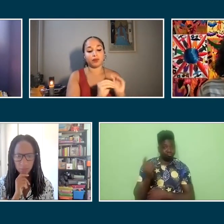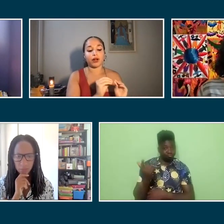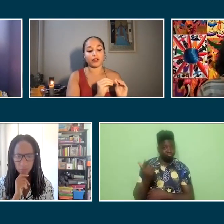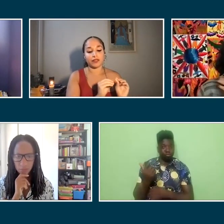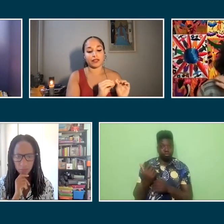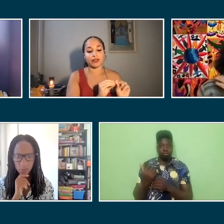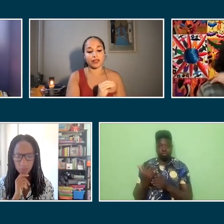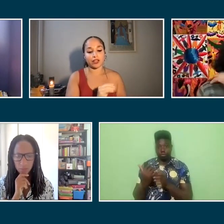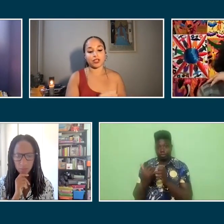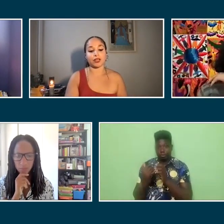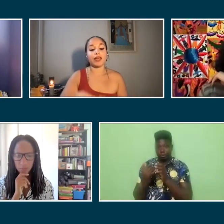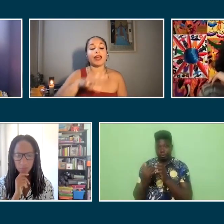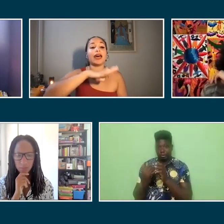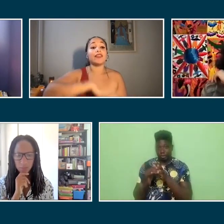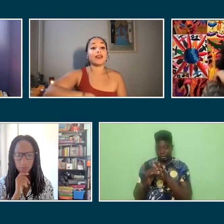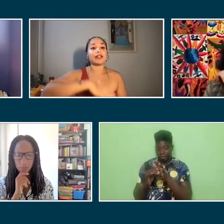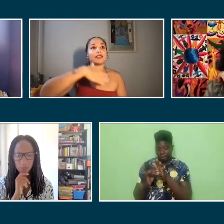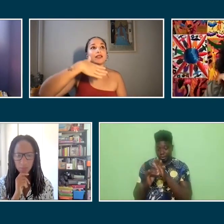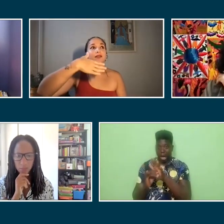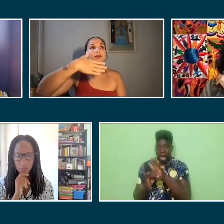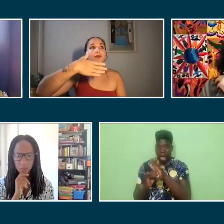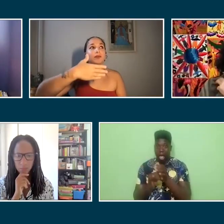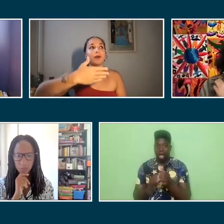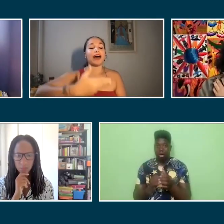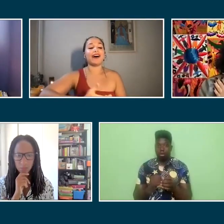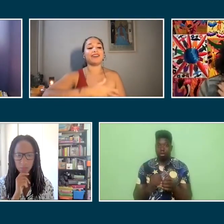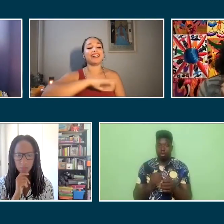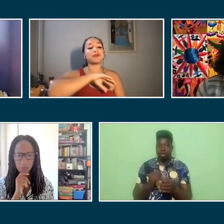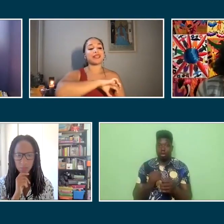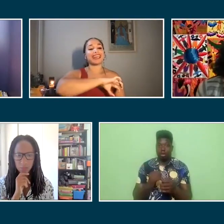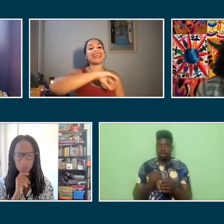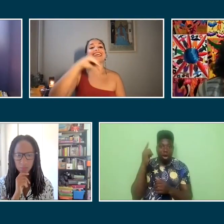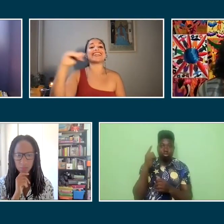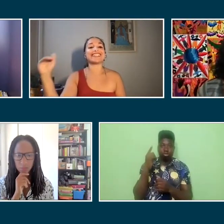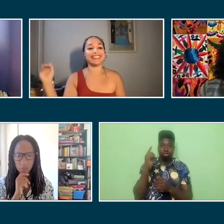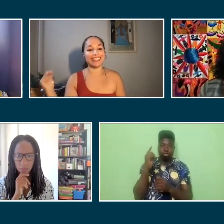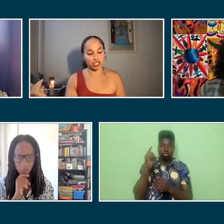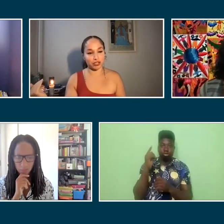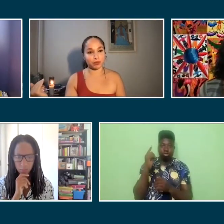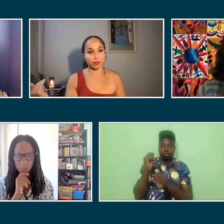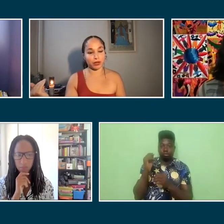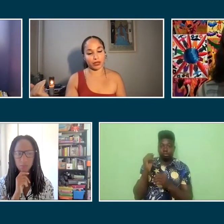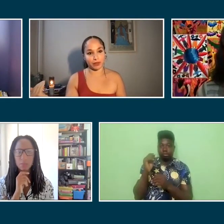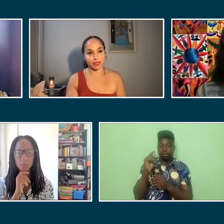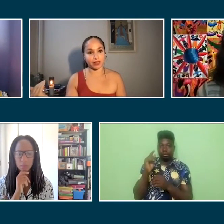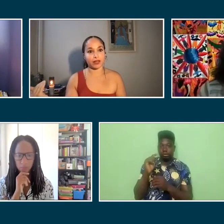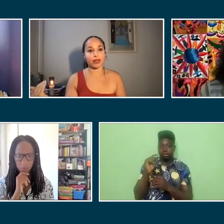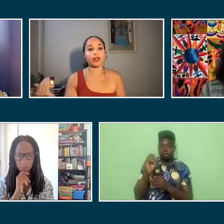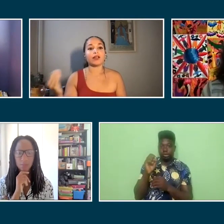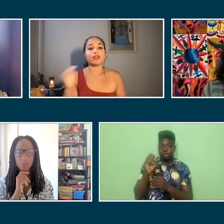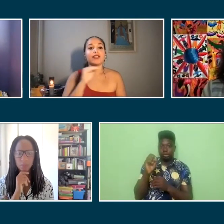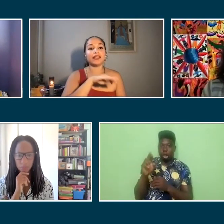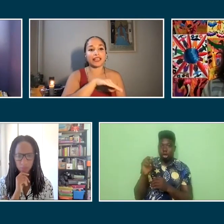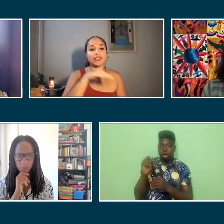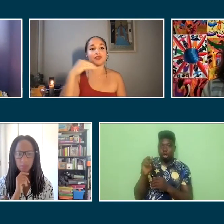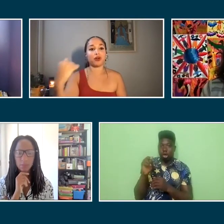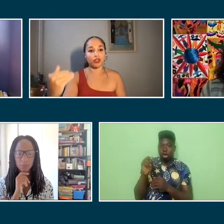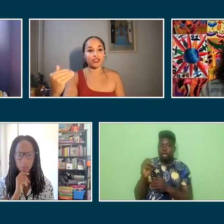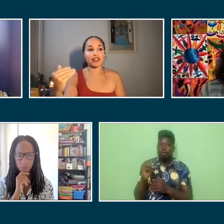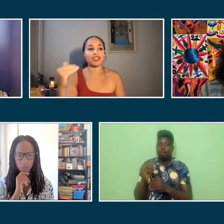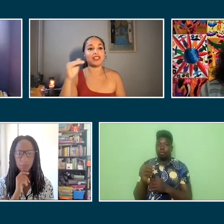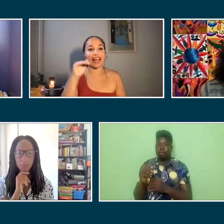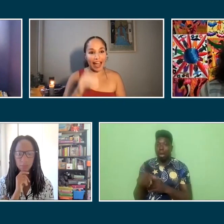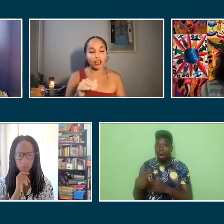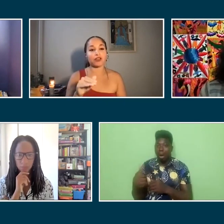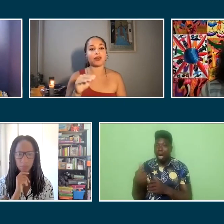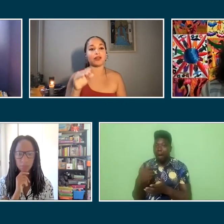is the other part of this intersection. And that's where the cancellation part comes in. So I